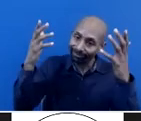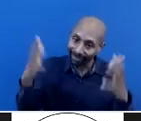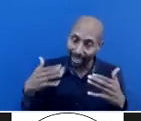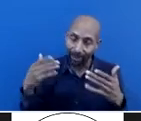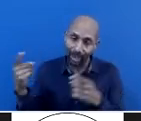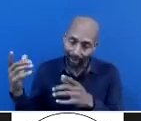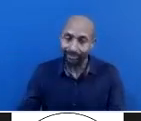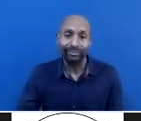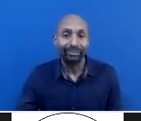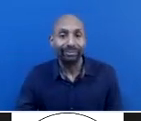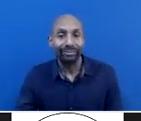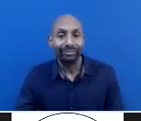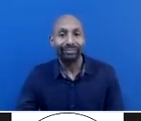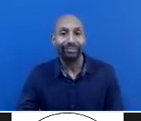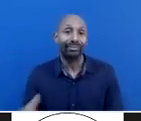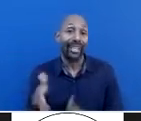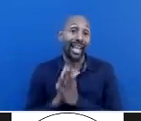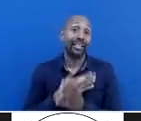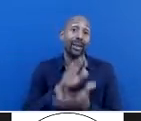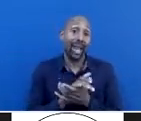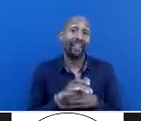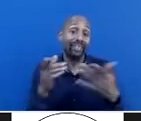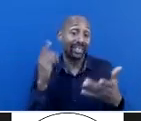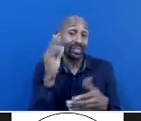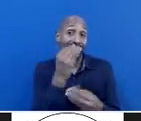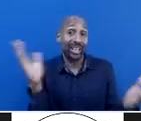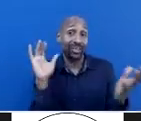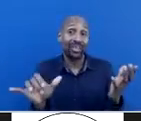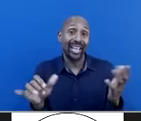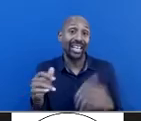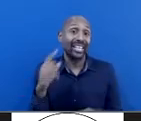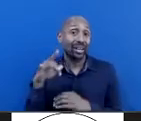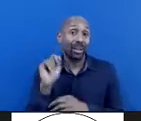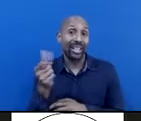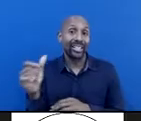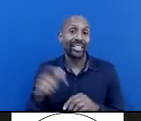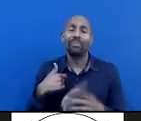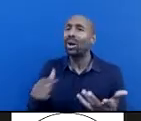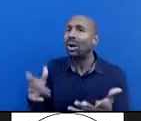I would love that, yeah. Whoever has time. You guys ready to Thank check out you the, so much. the pieces?